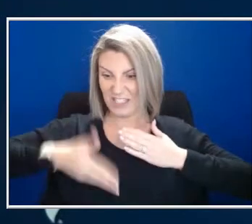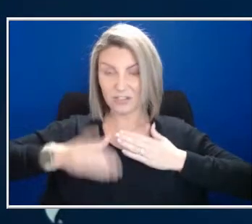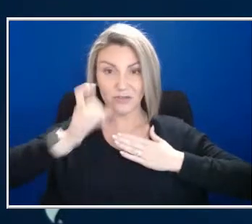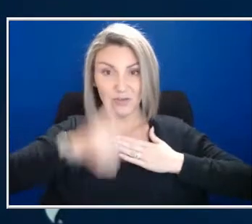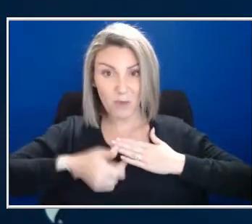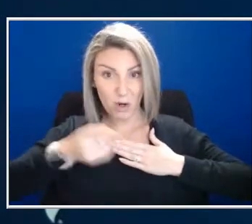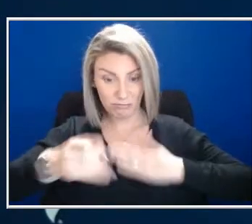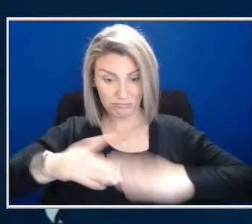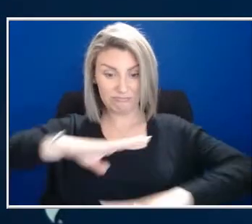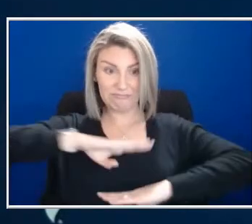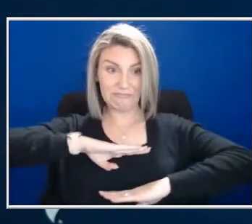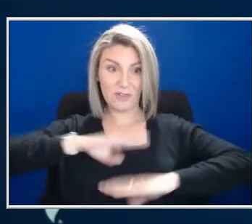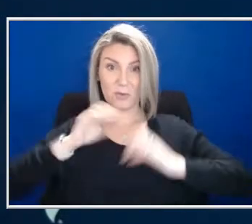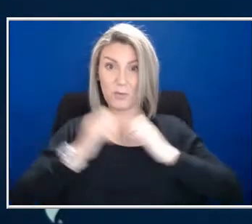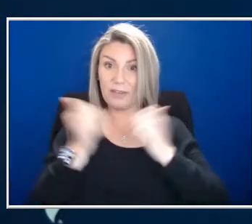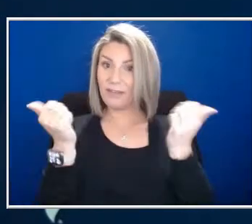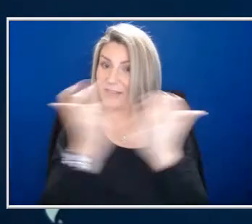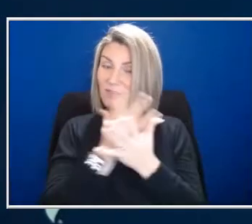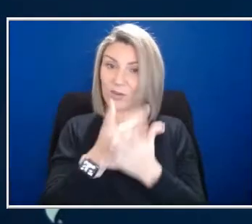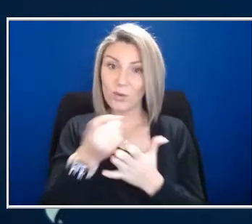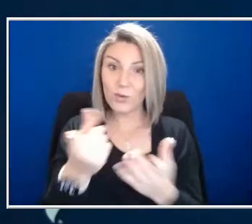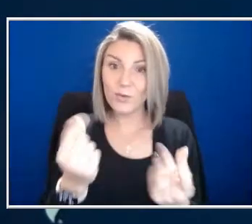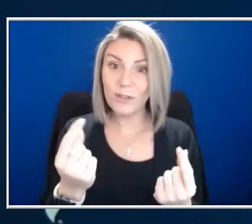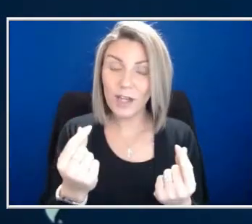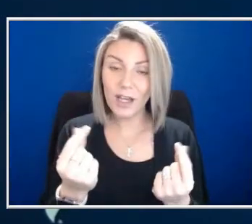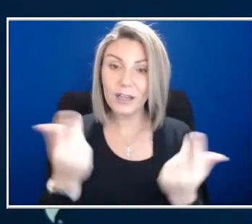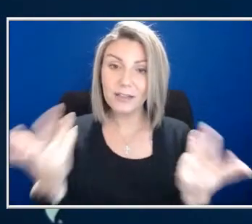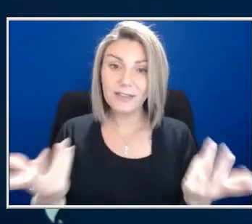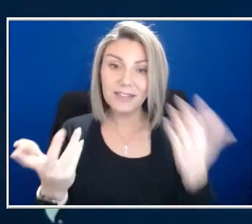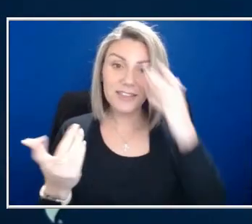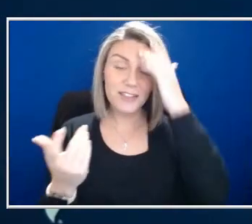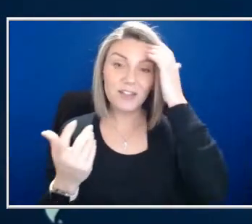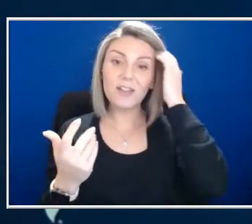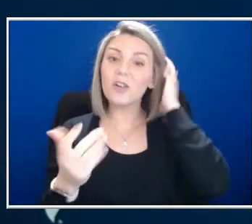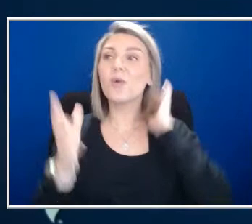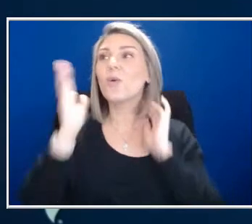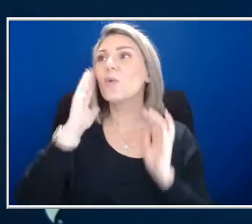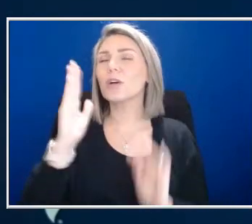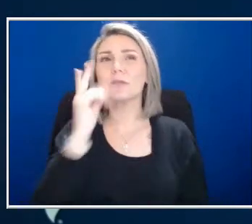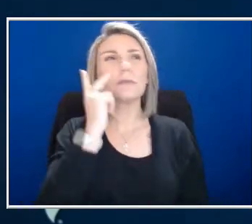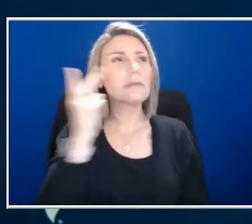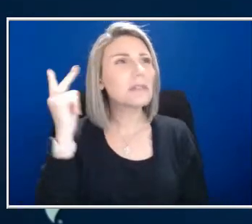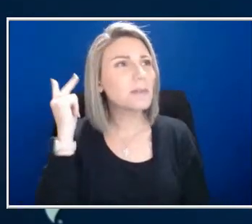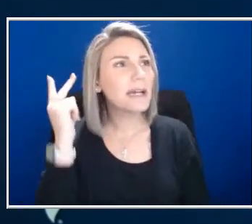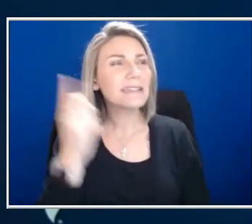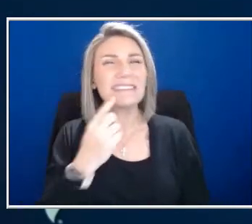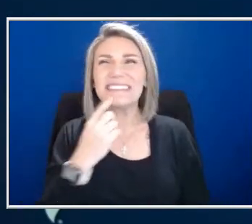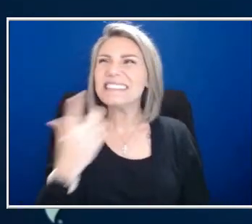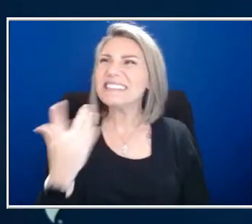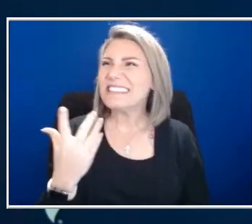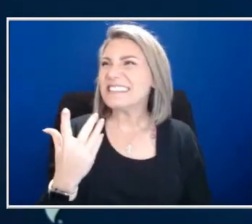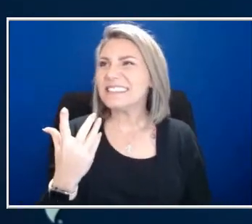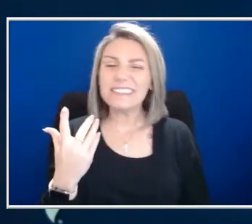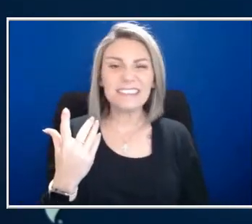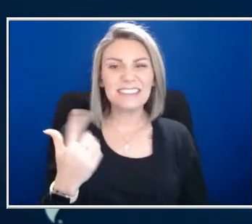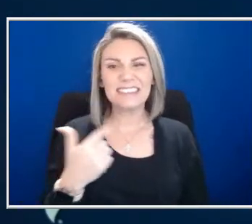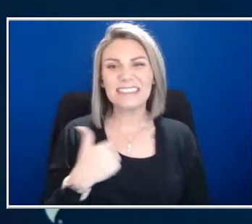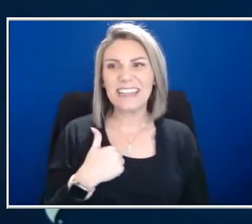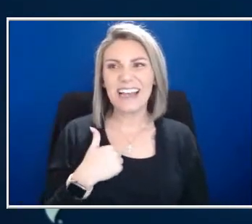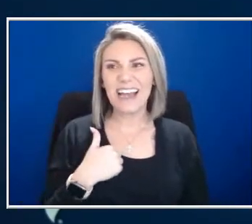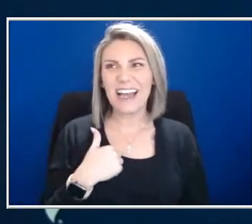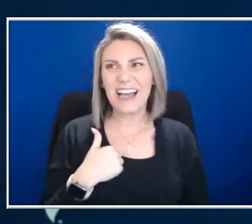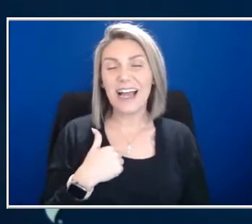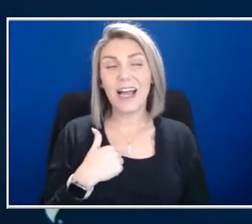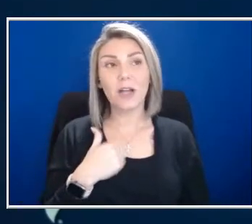you've done? You know, will you look back and say, you know what, I wouldn't do it differently? Or would you